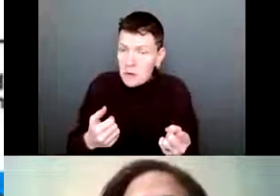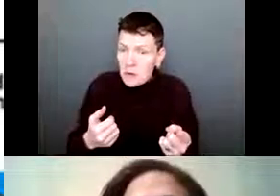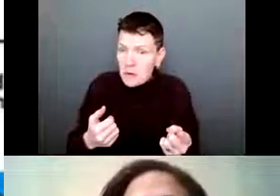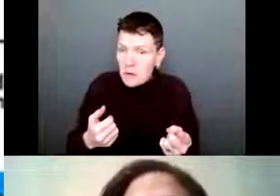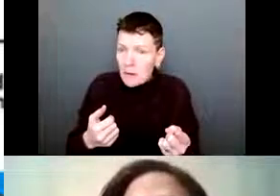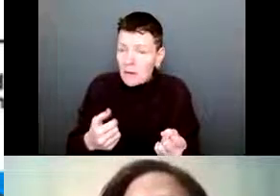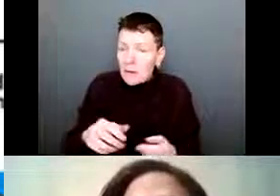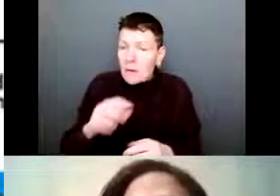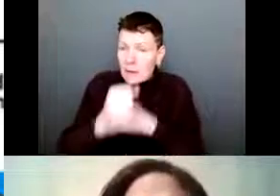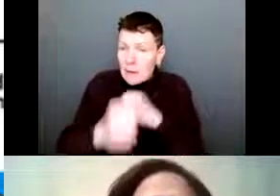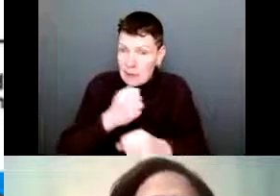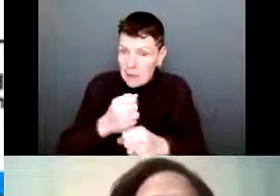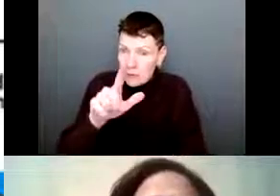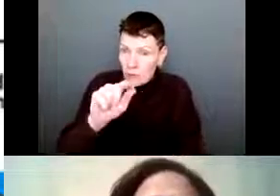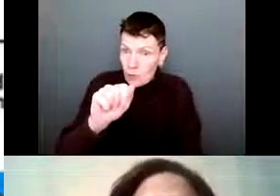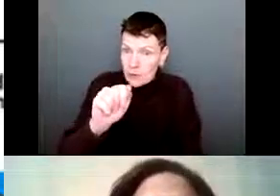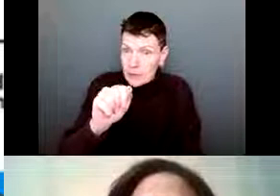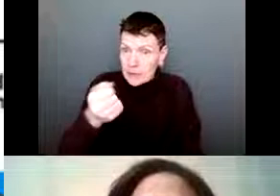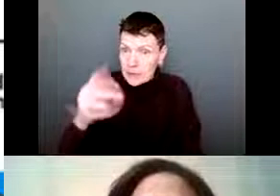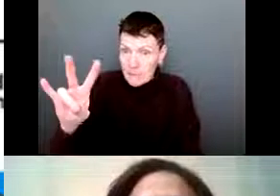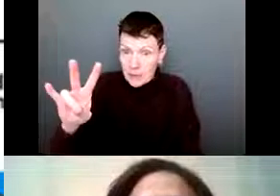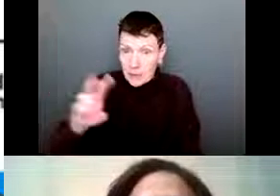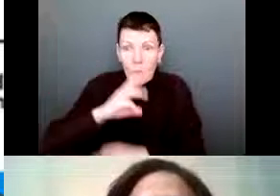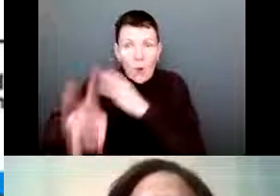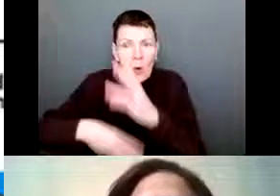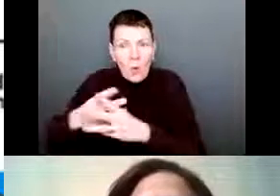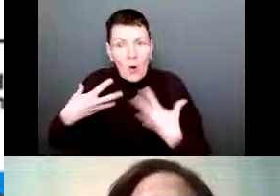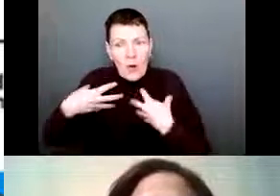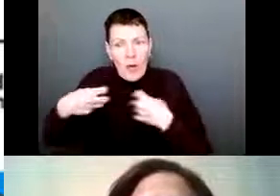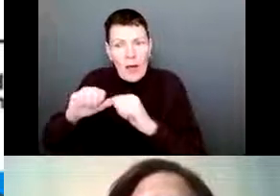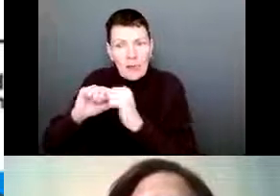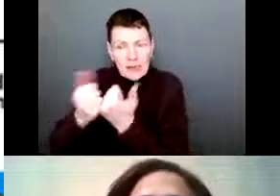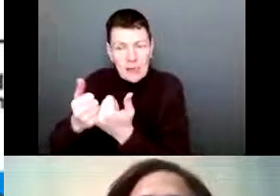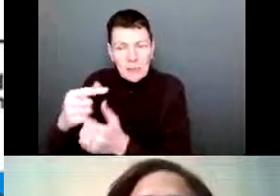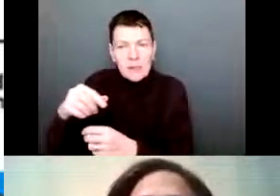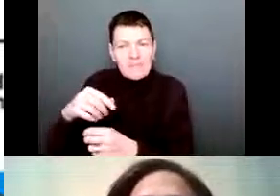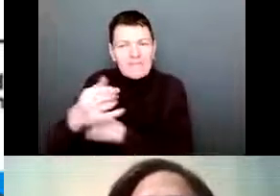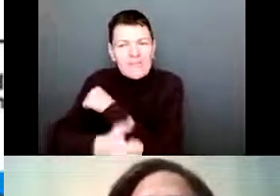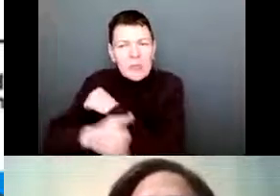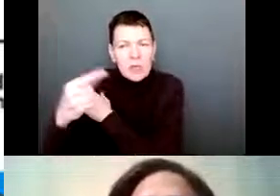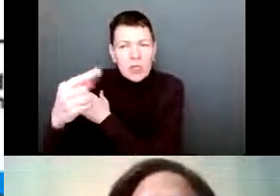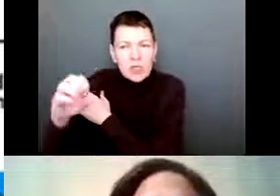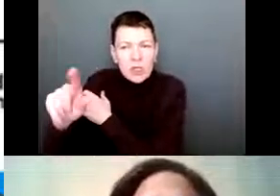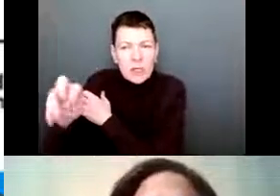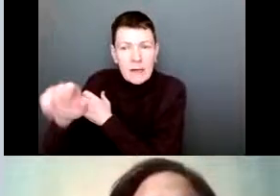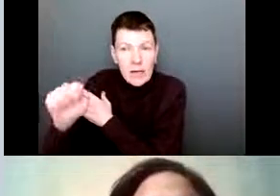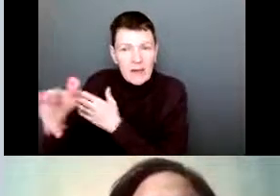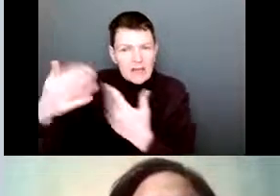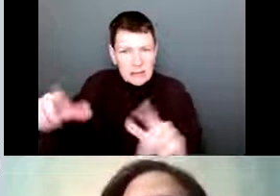in 2017, the World Health Assembly in Geneva, the next one